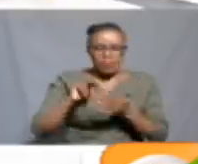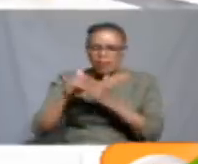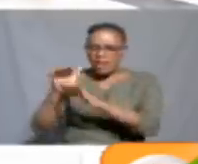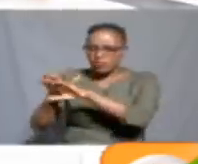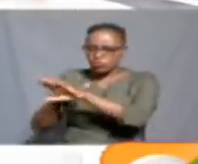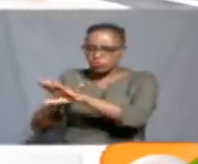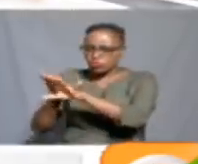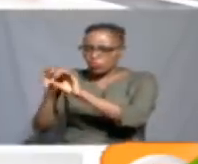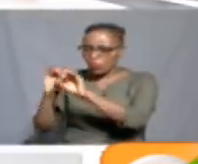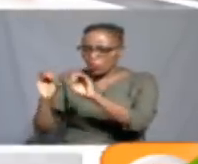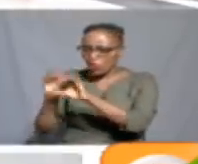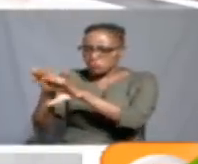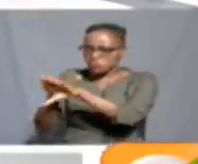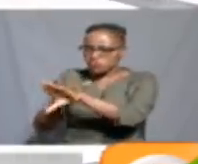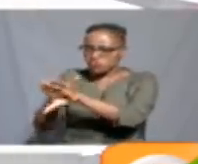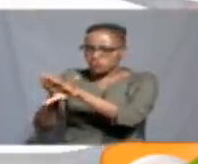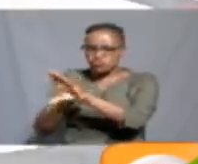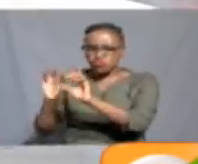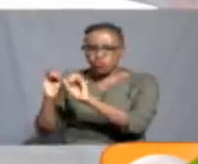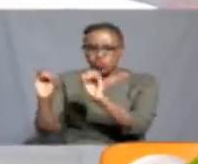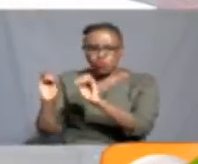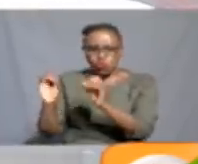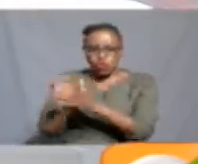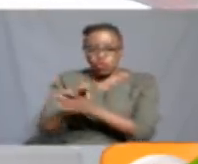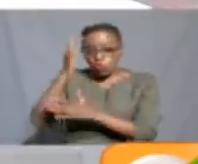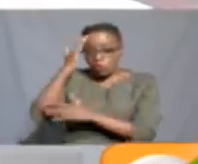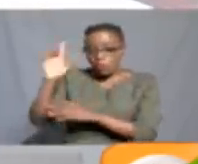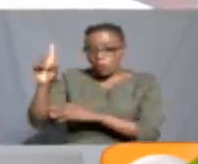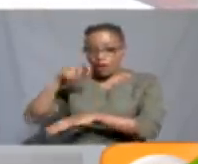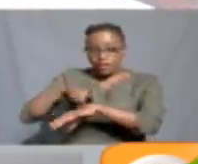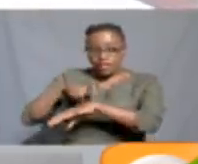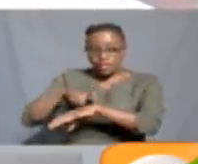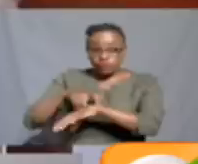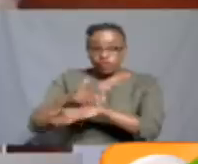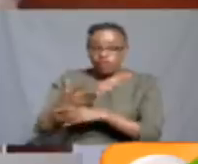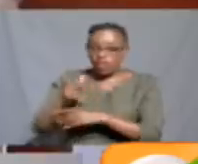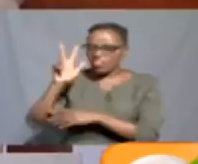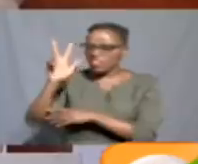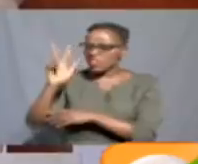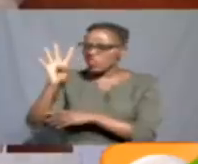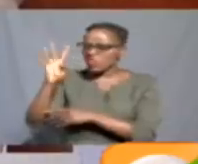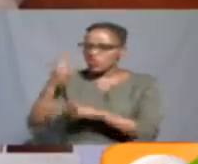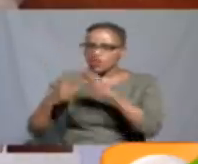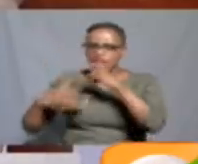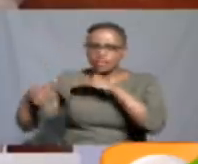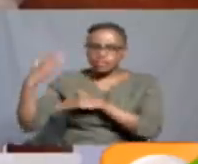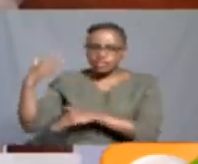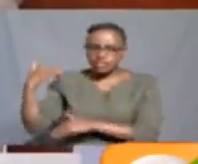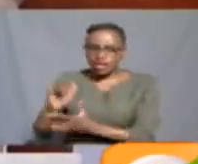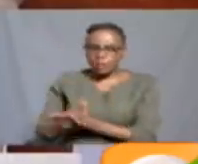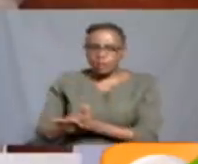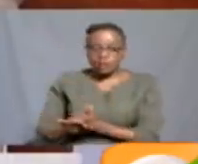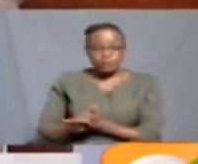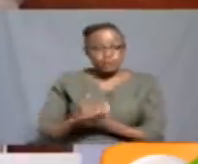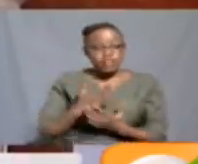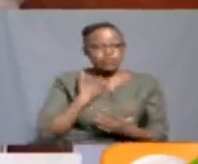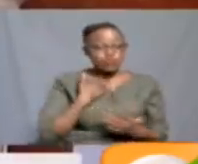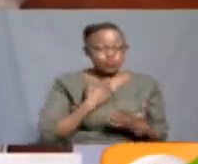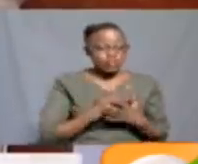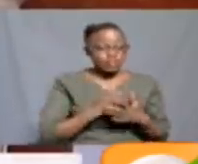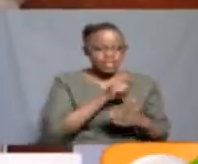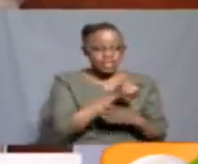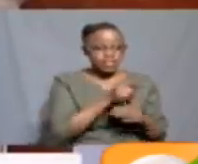Delays. No delay. You remember one time, about 3 years, 4 years back, person says, I want the